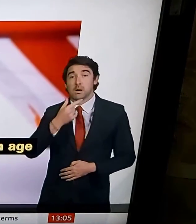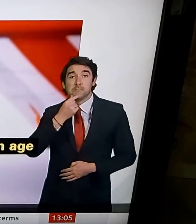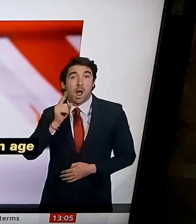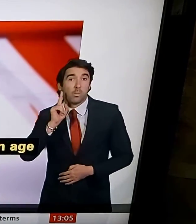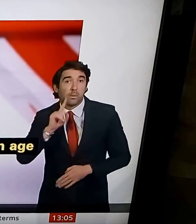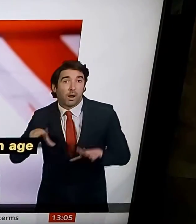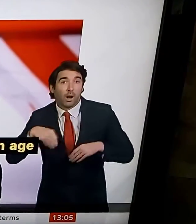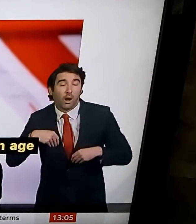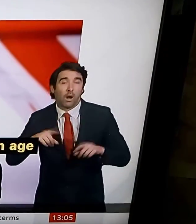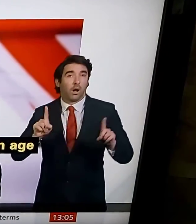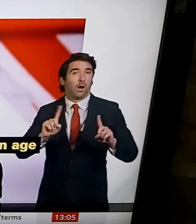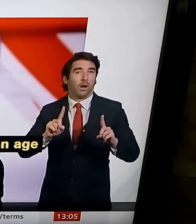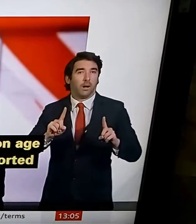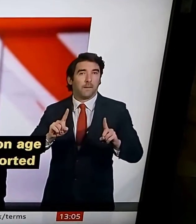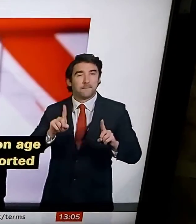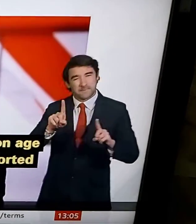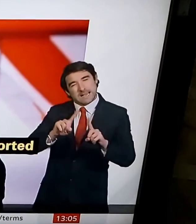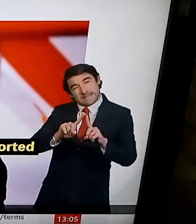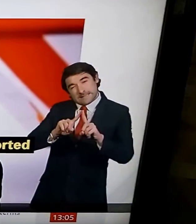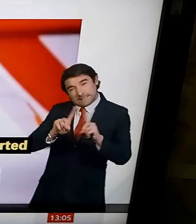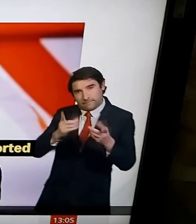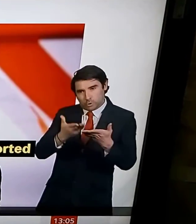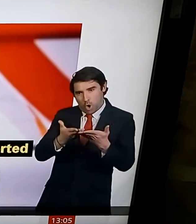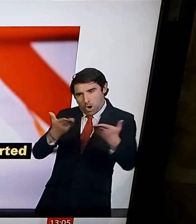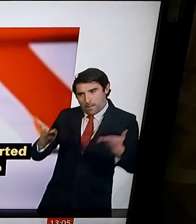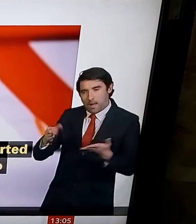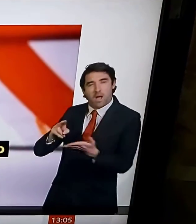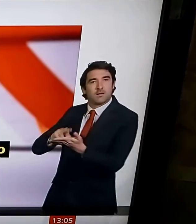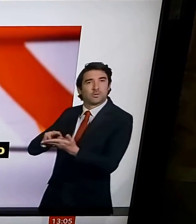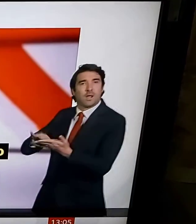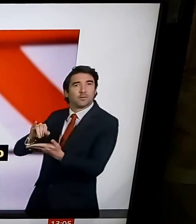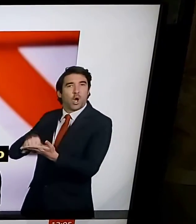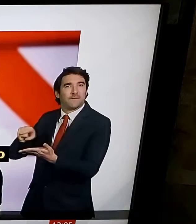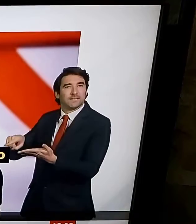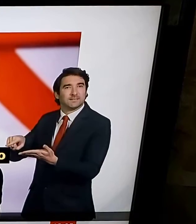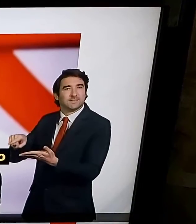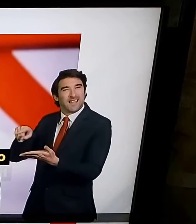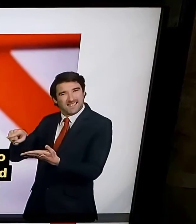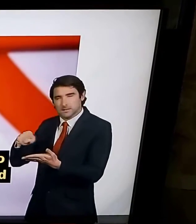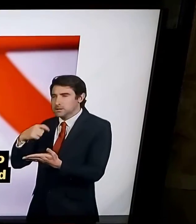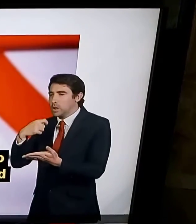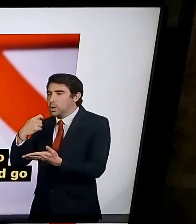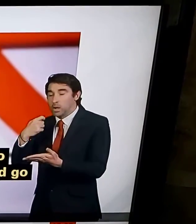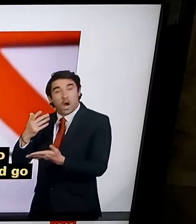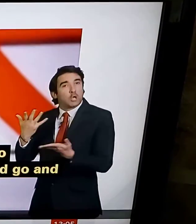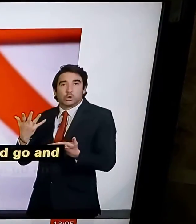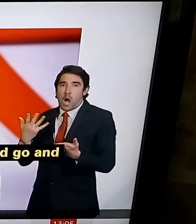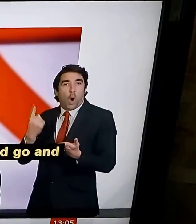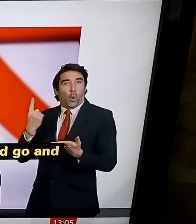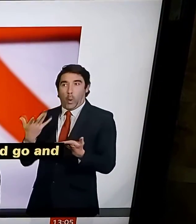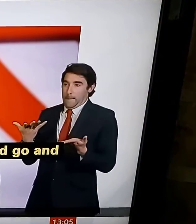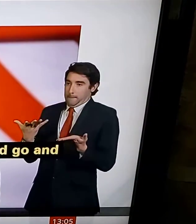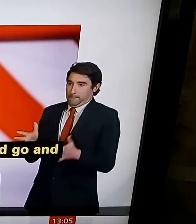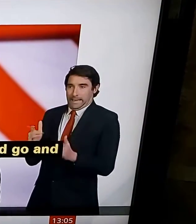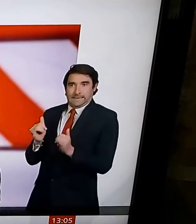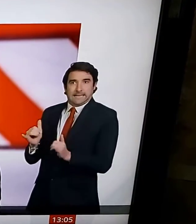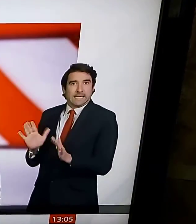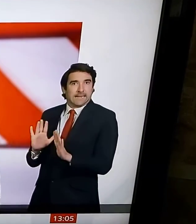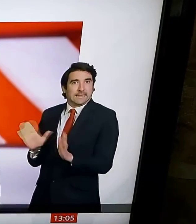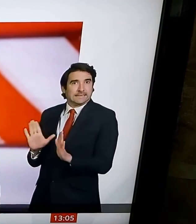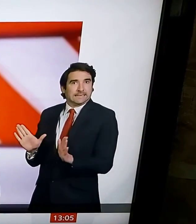have symptoms and go and get tested. It doesn't reflect the population as a whole, it's just those who've gone for tests. This